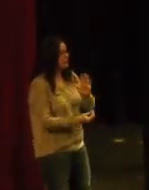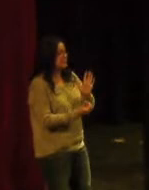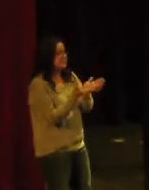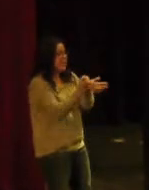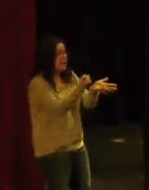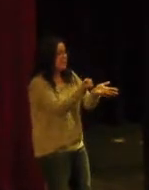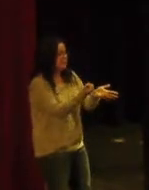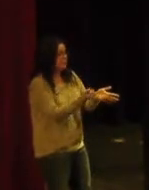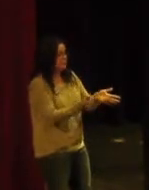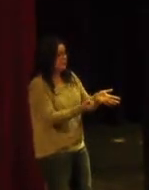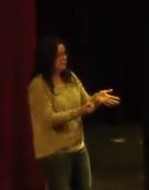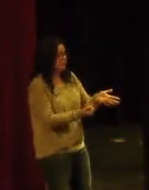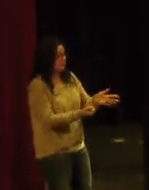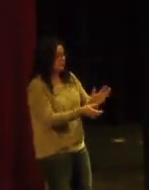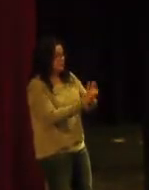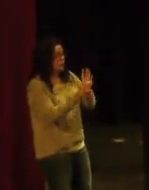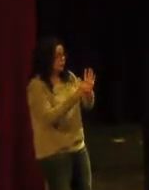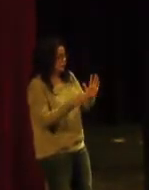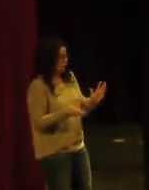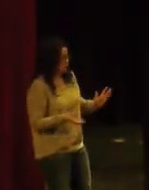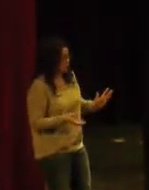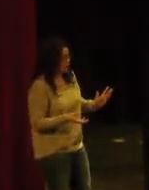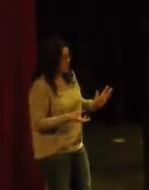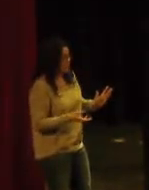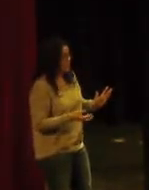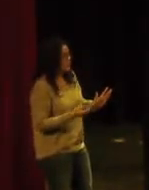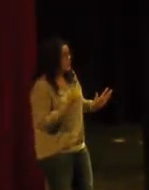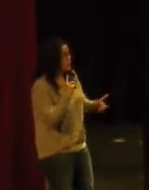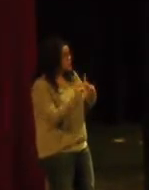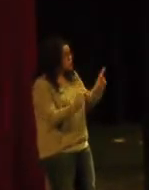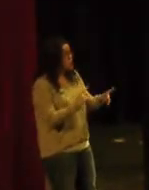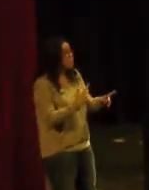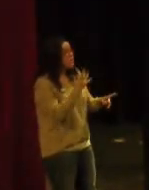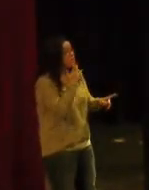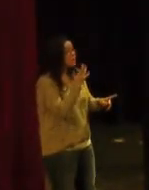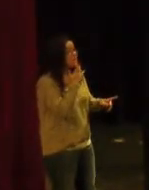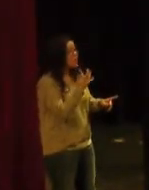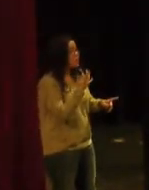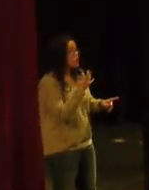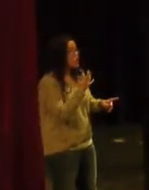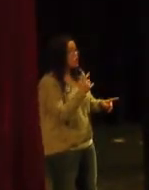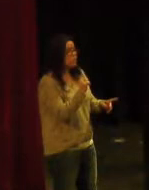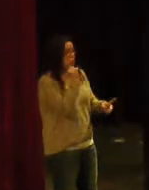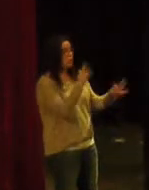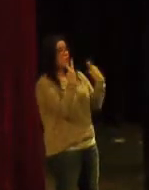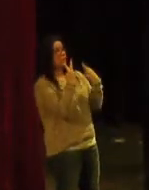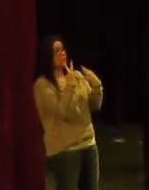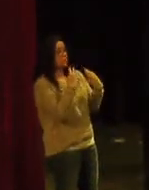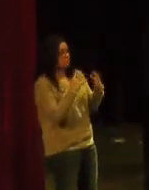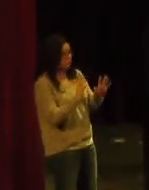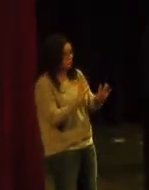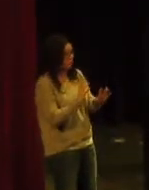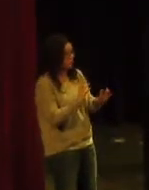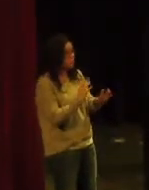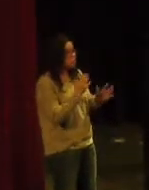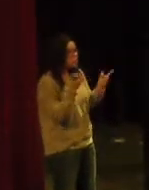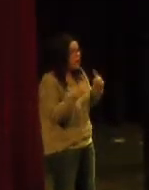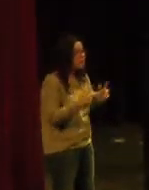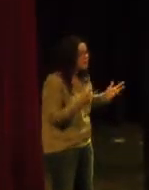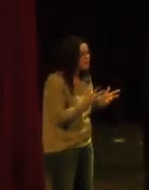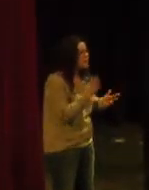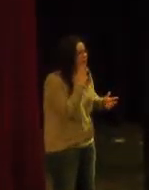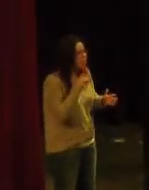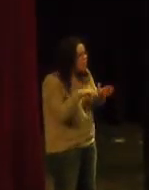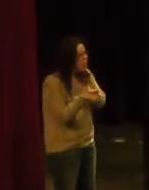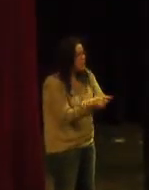stamps and pictures to a people that likes to fly under the radar? What's going to happen? Well, they will like to fly under the radar. Let's see if